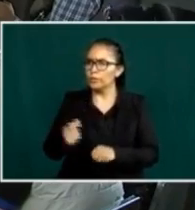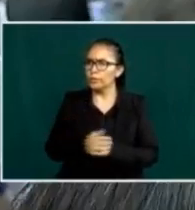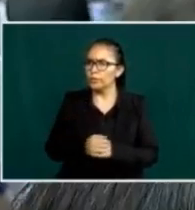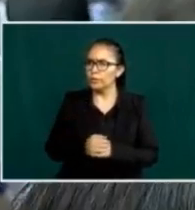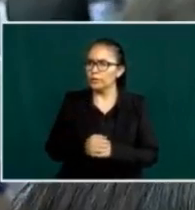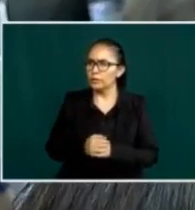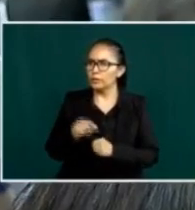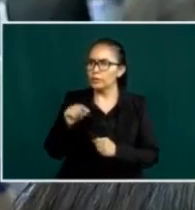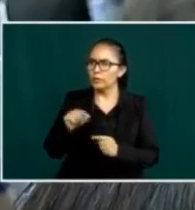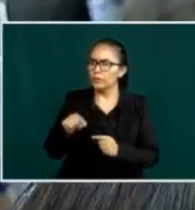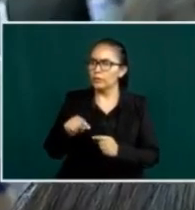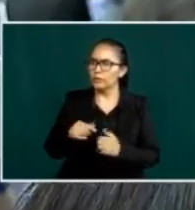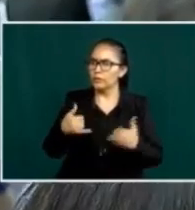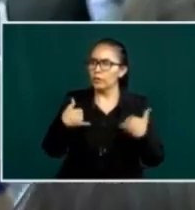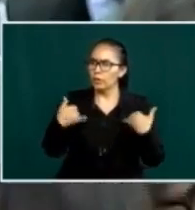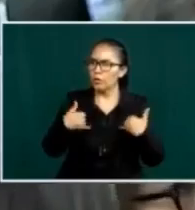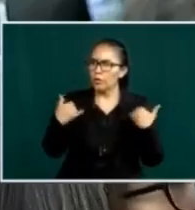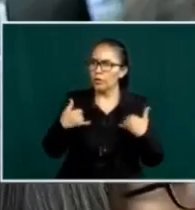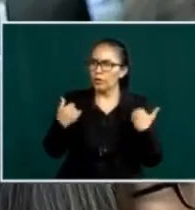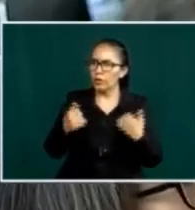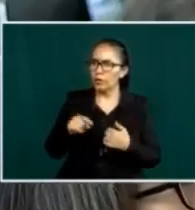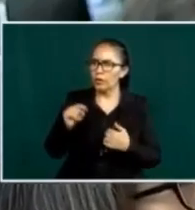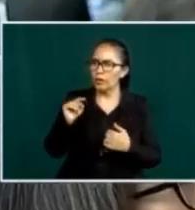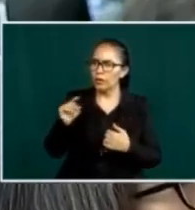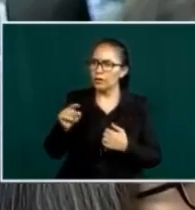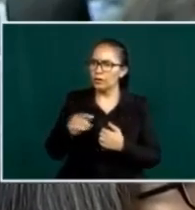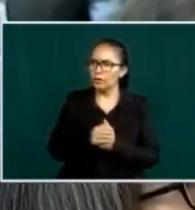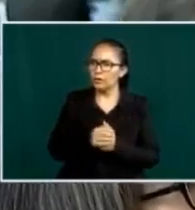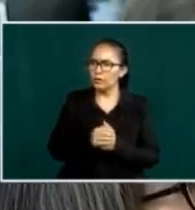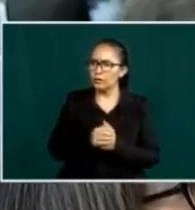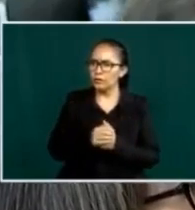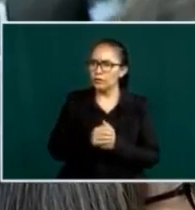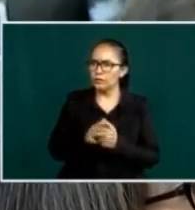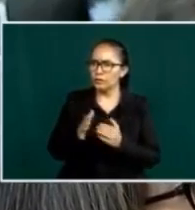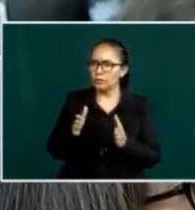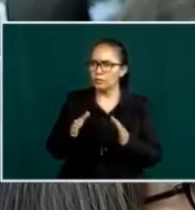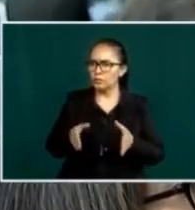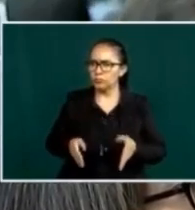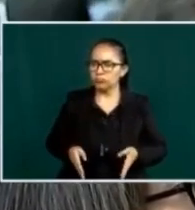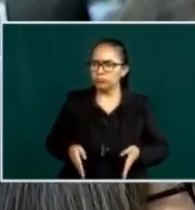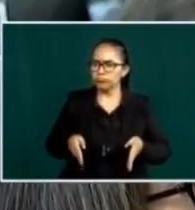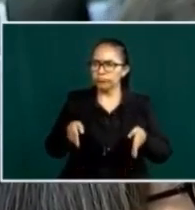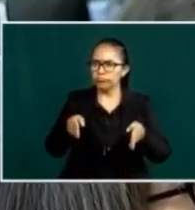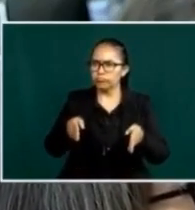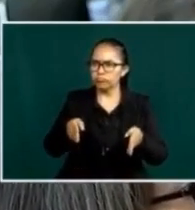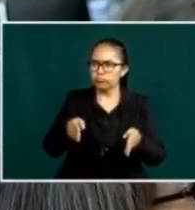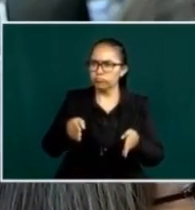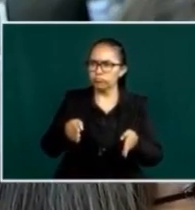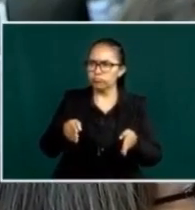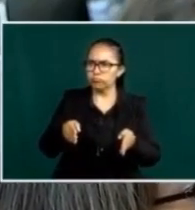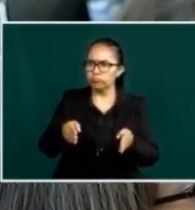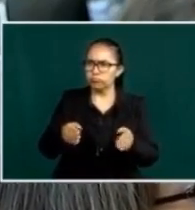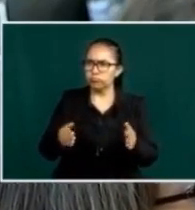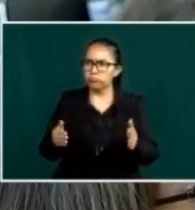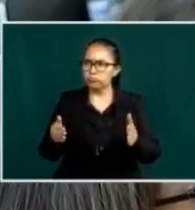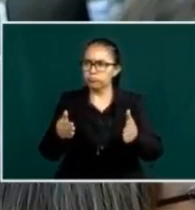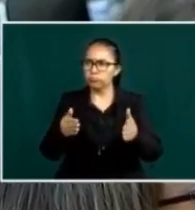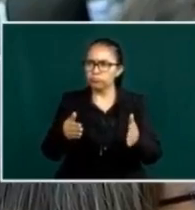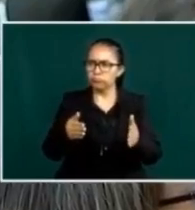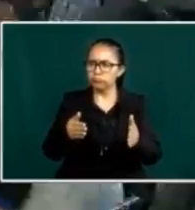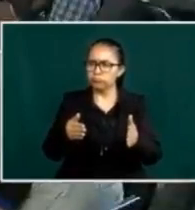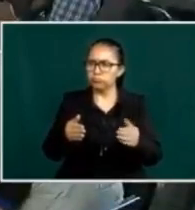of Nayarit that refused to see him when he went there to see him. And he is